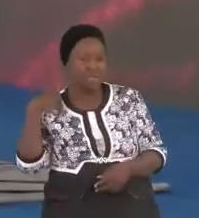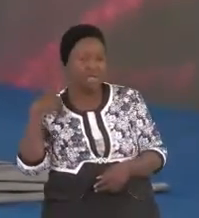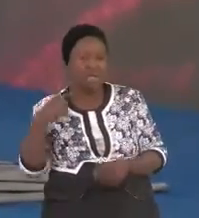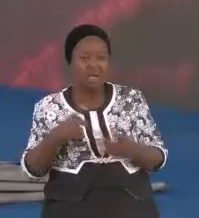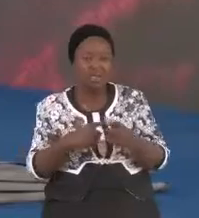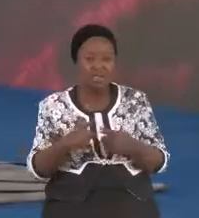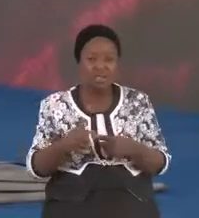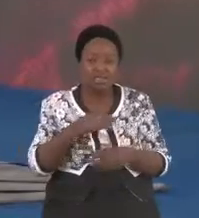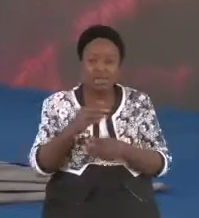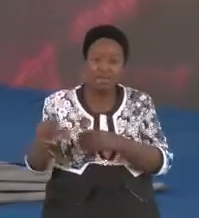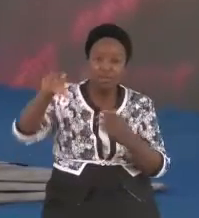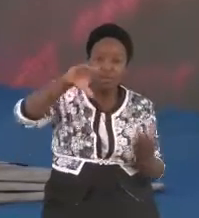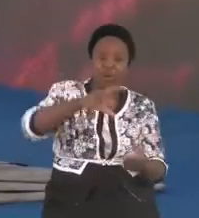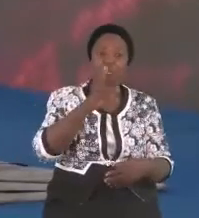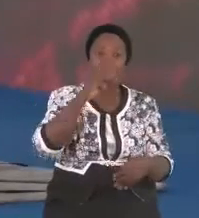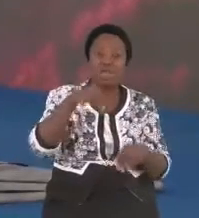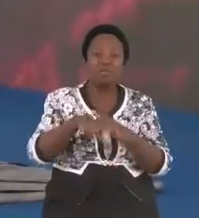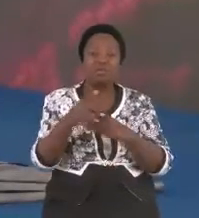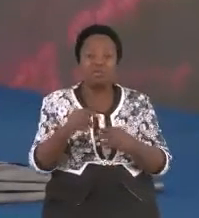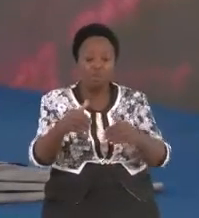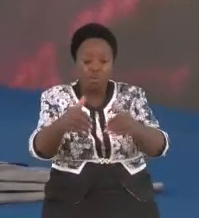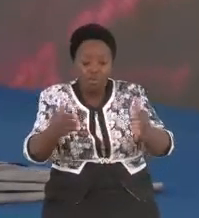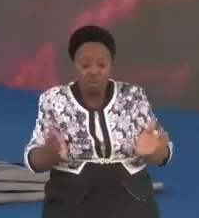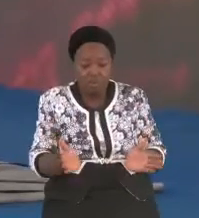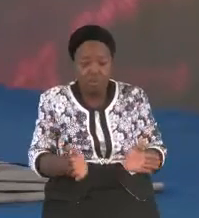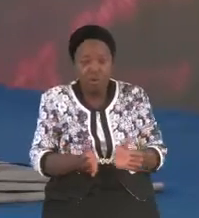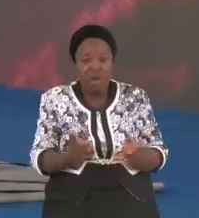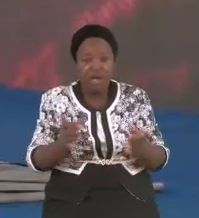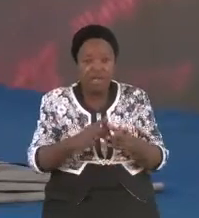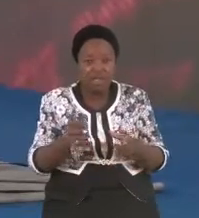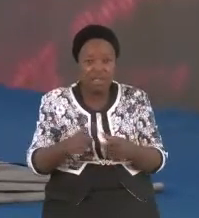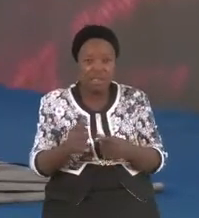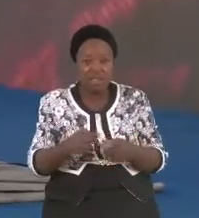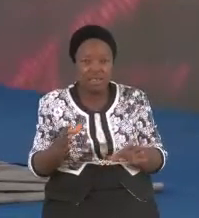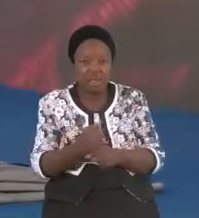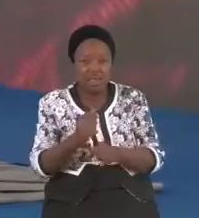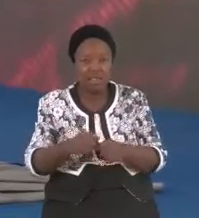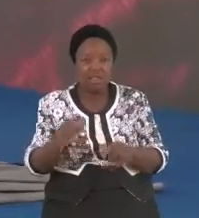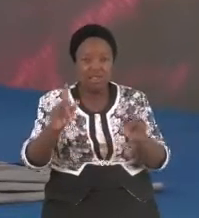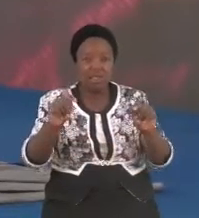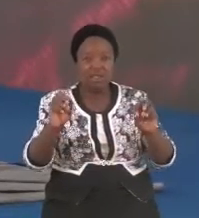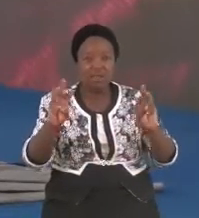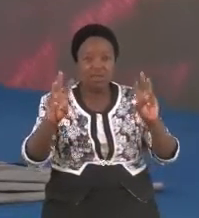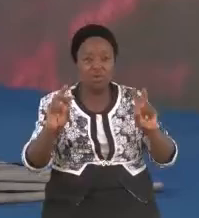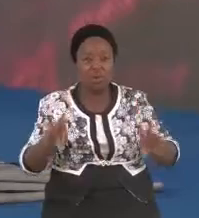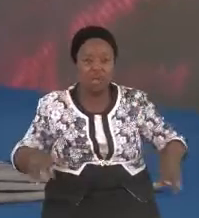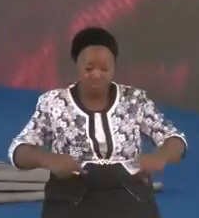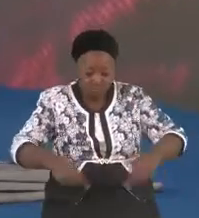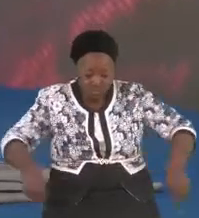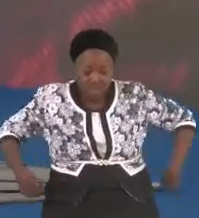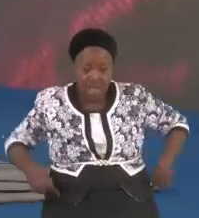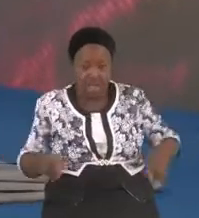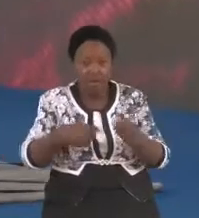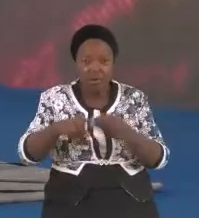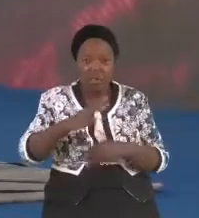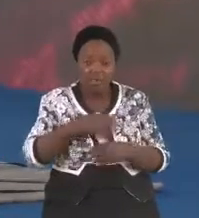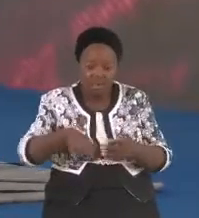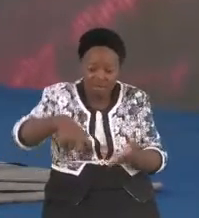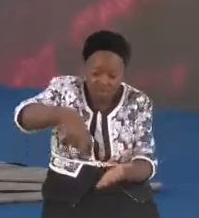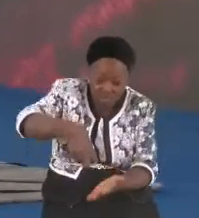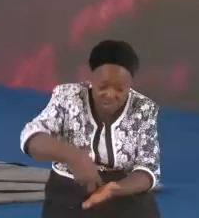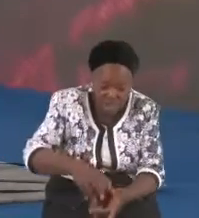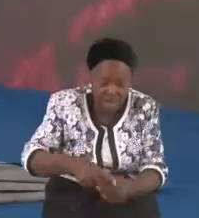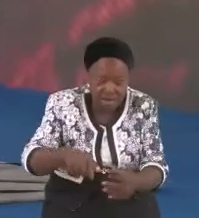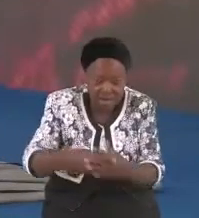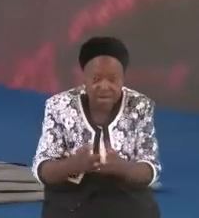bowl and then tidy tower around him is church down and he began to wash the